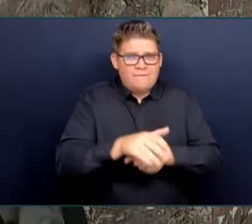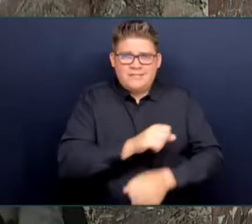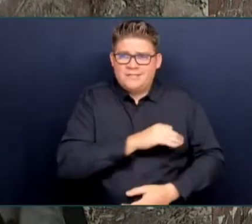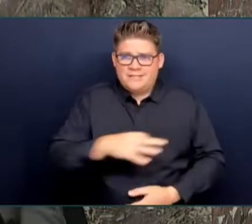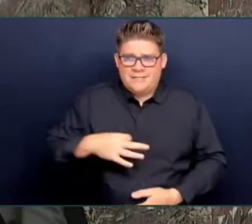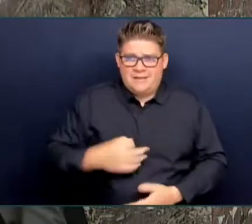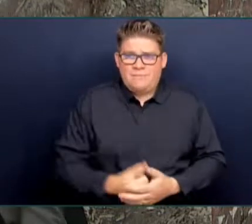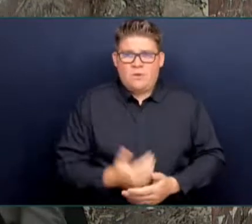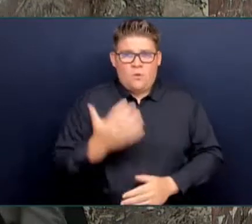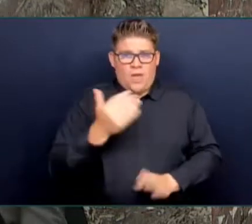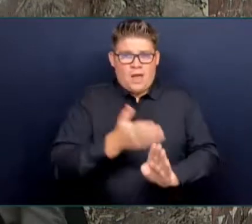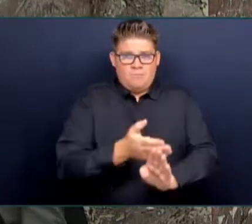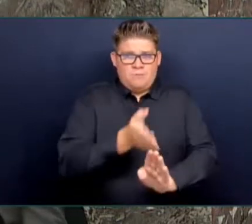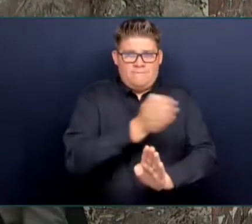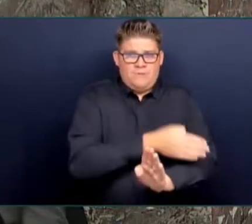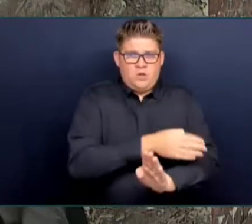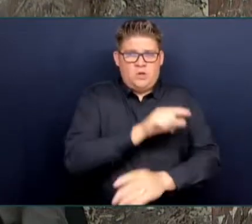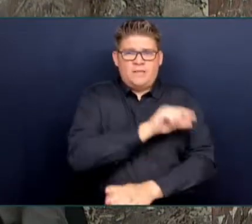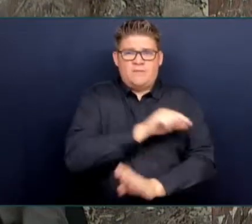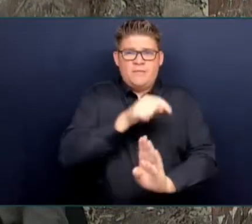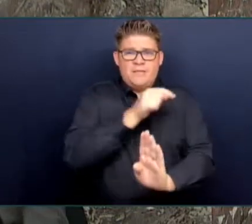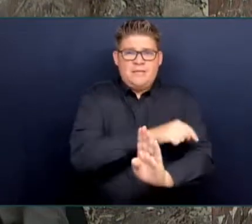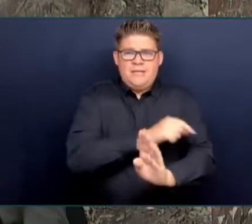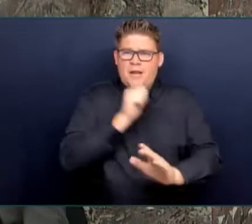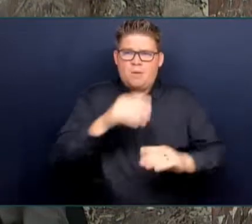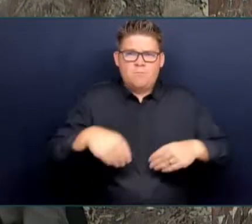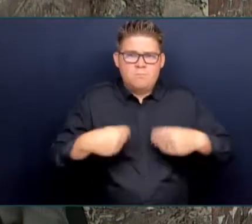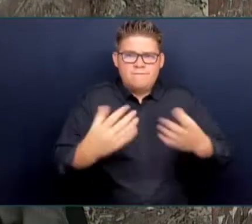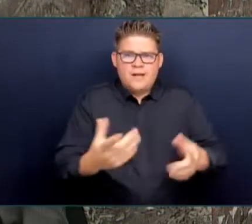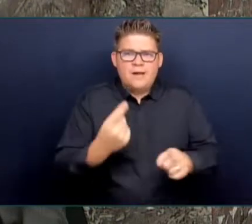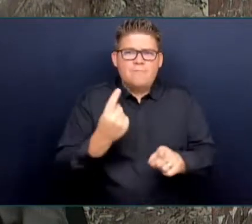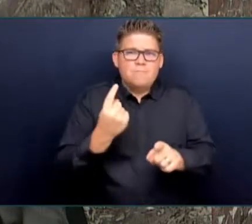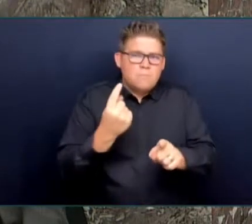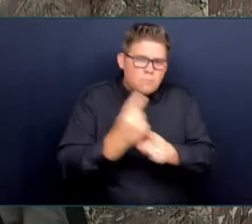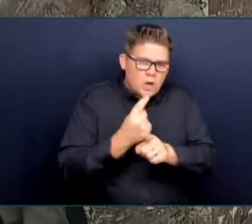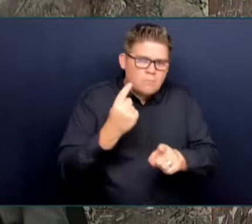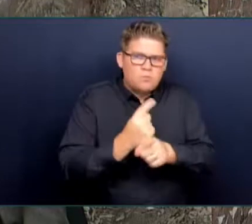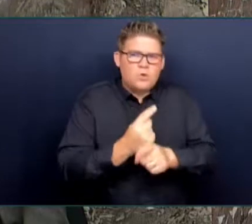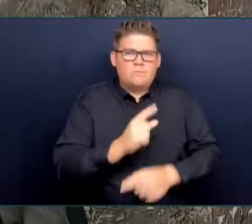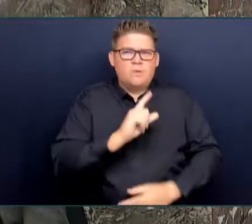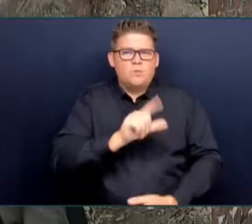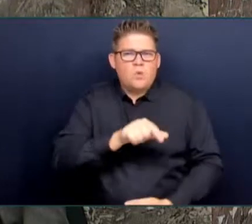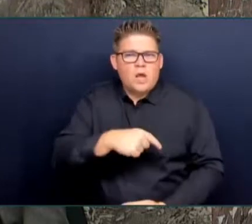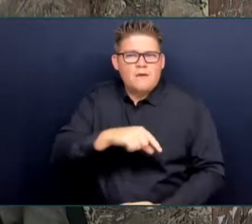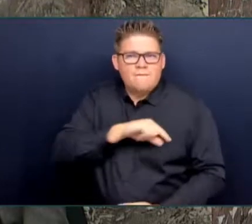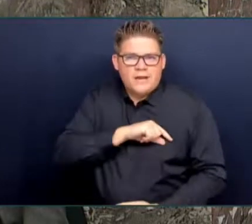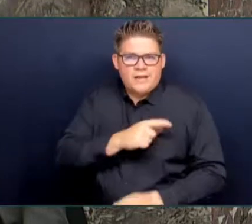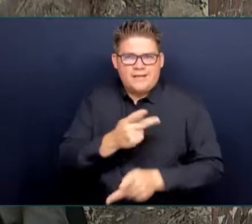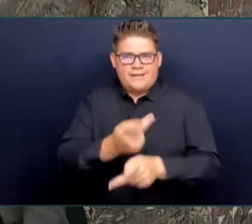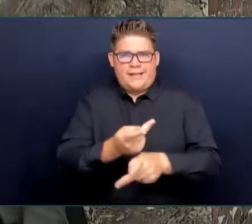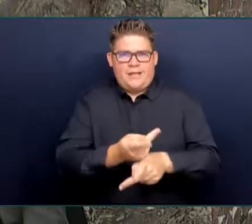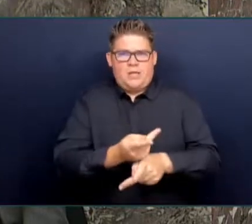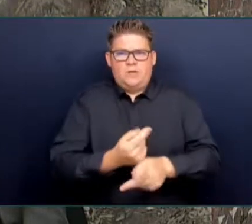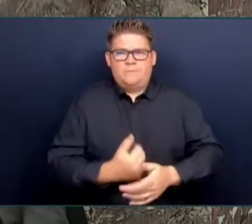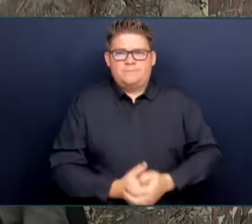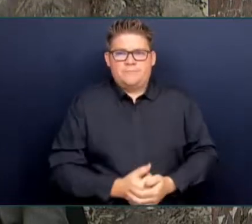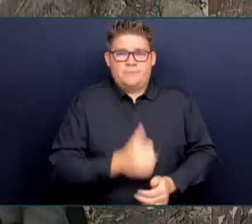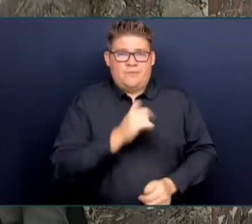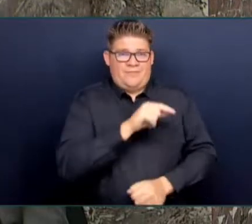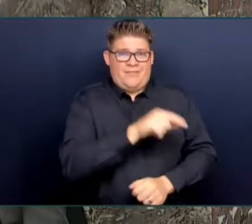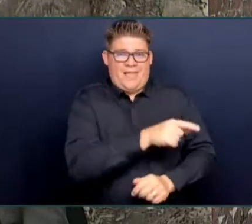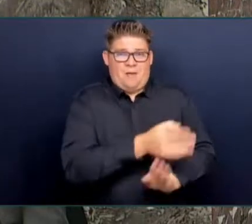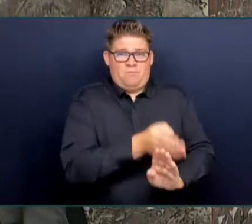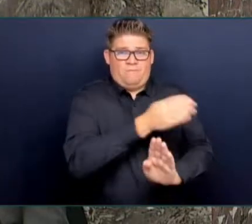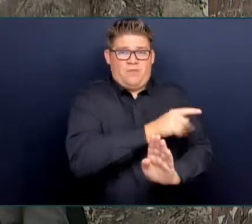healthcare that affected the quality of care, Honourable Speaker, and that affected it in every care home in